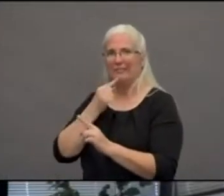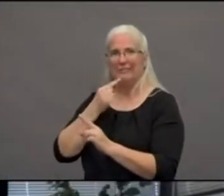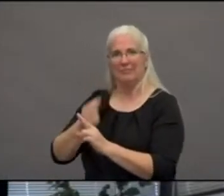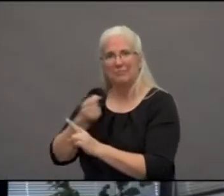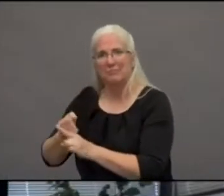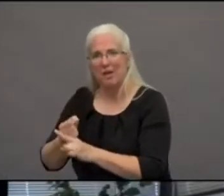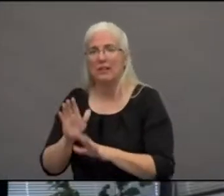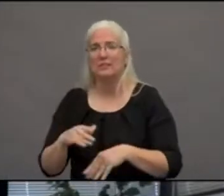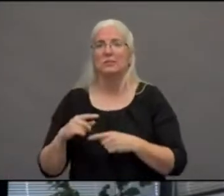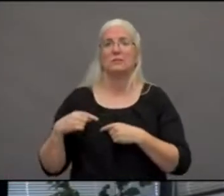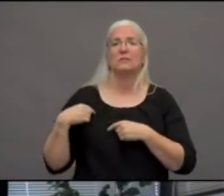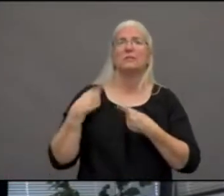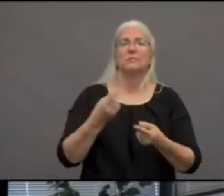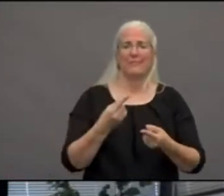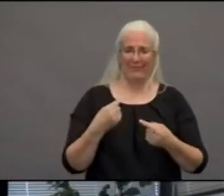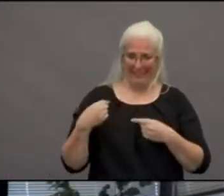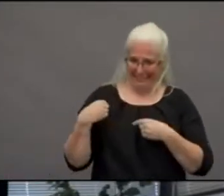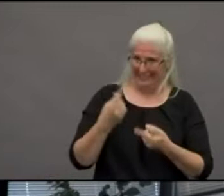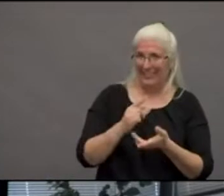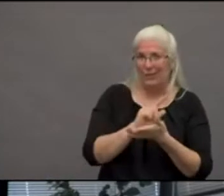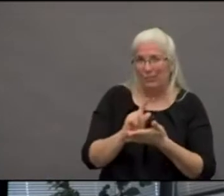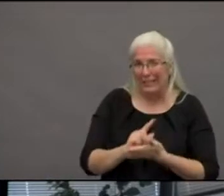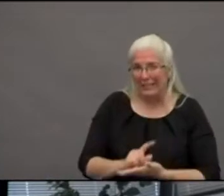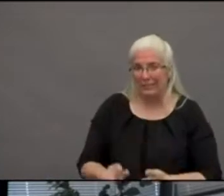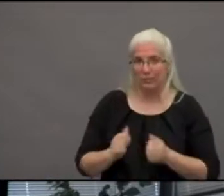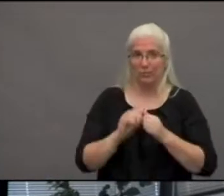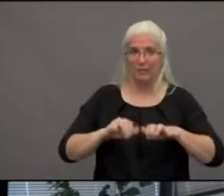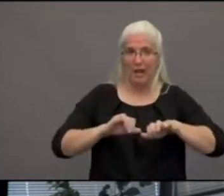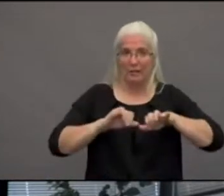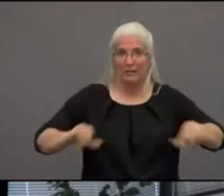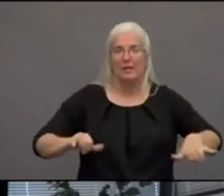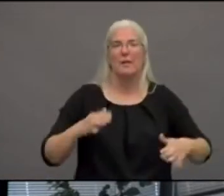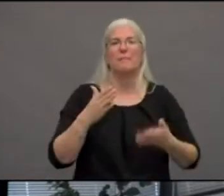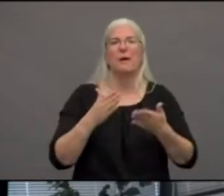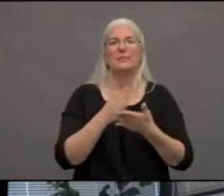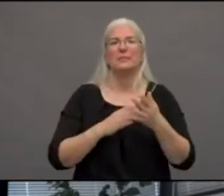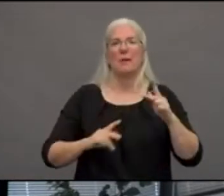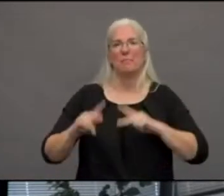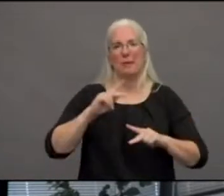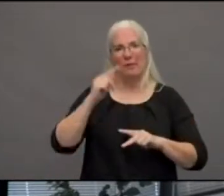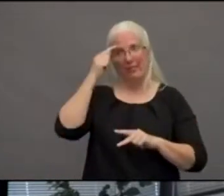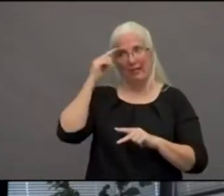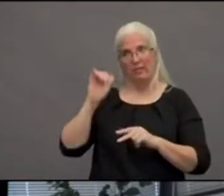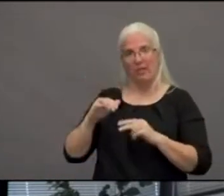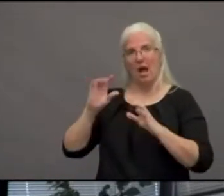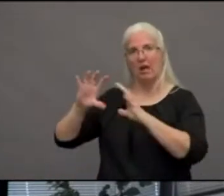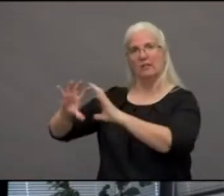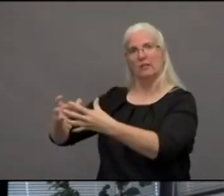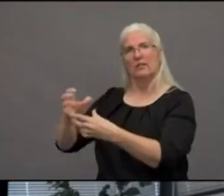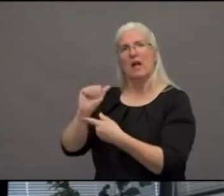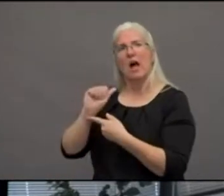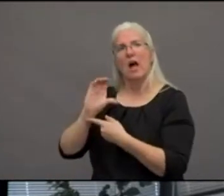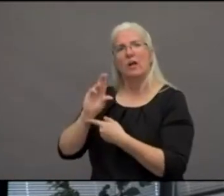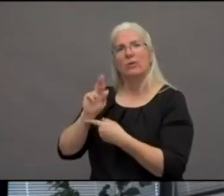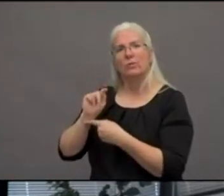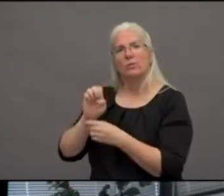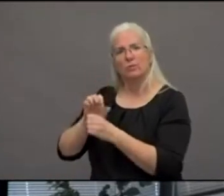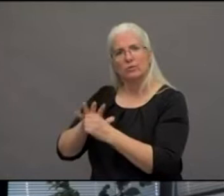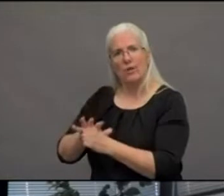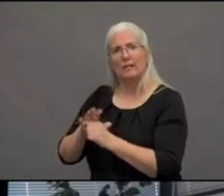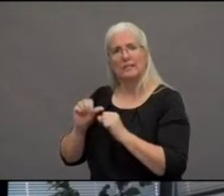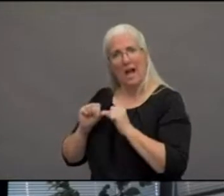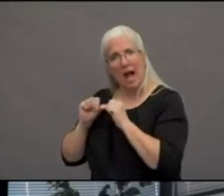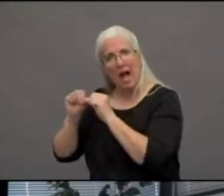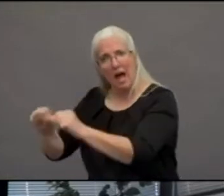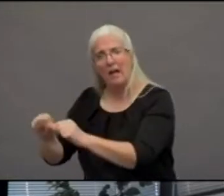several weeks now, and so maybe some people would think of that as some longer-term stress. So could you talk a little bit more about the